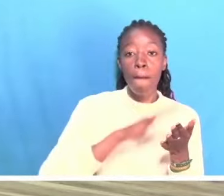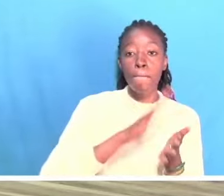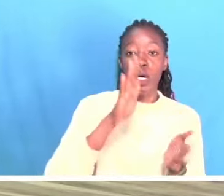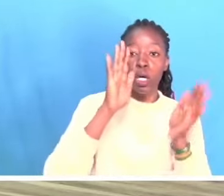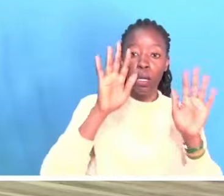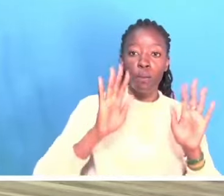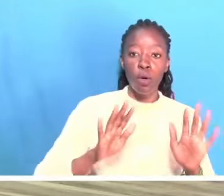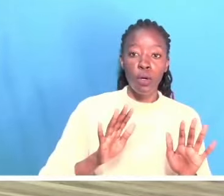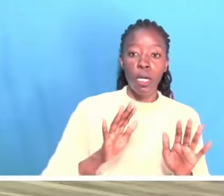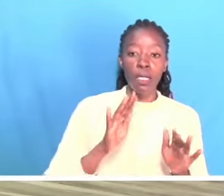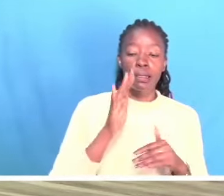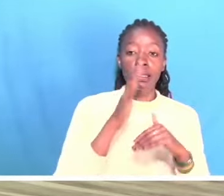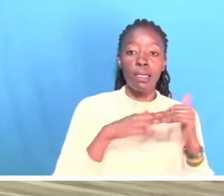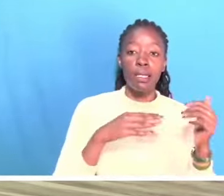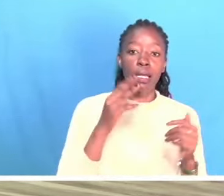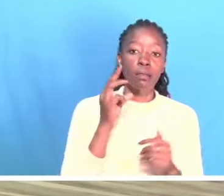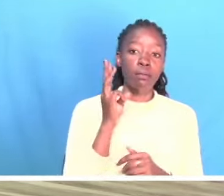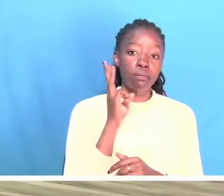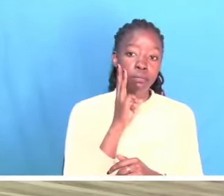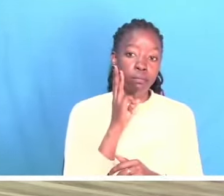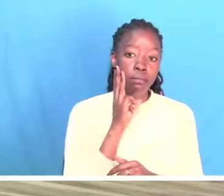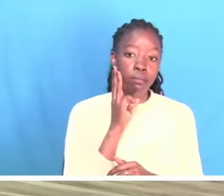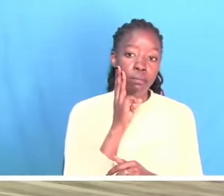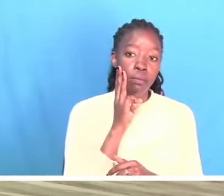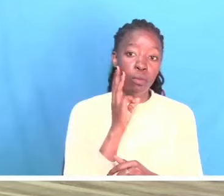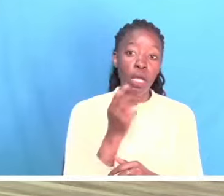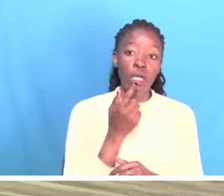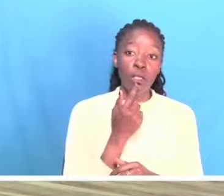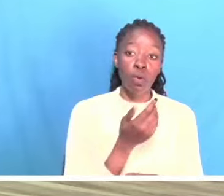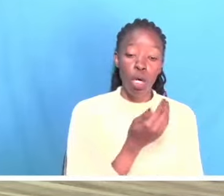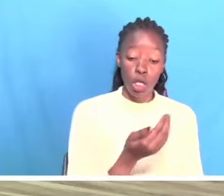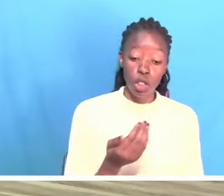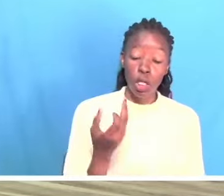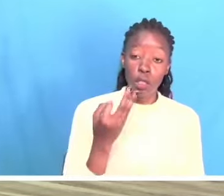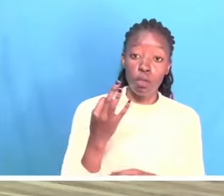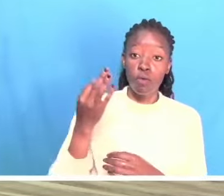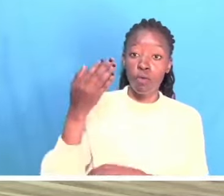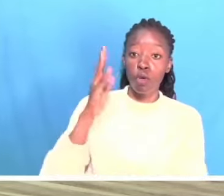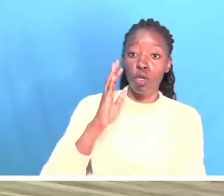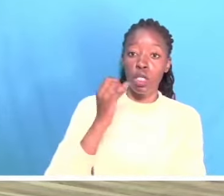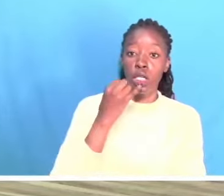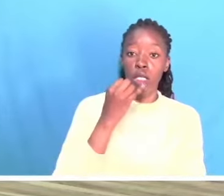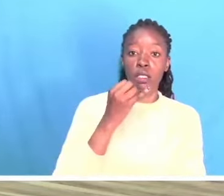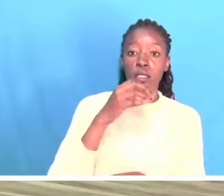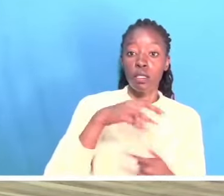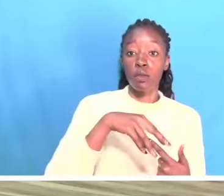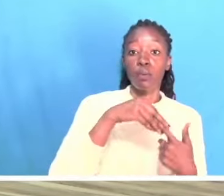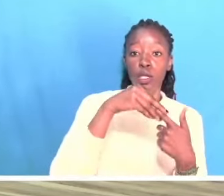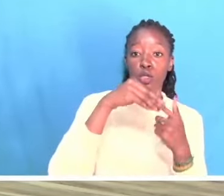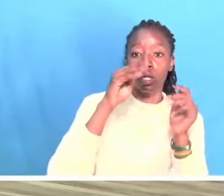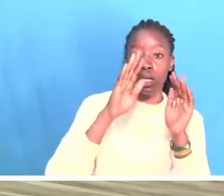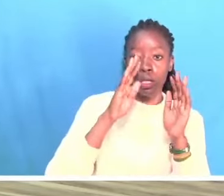God's peculiar people, a special generation. So, a child of God is special, by all means.